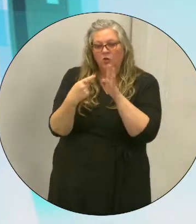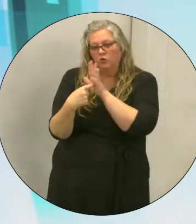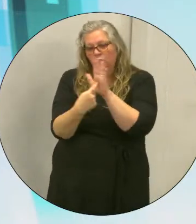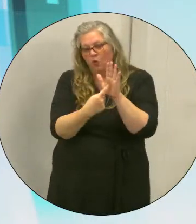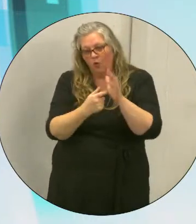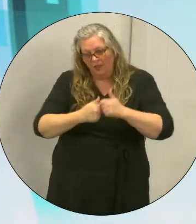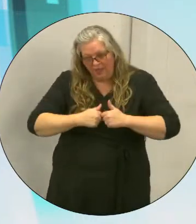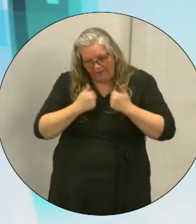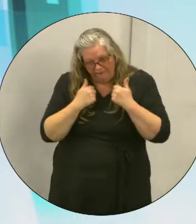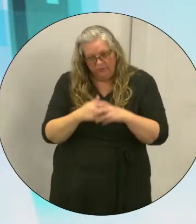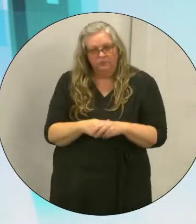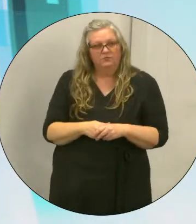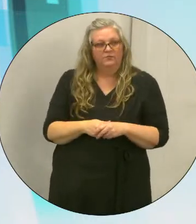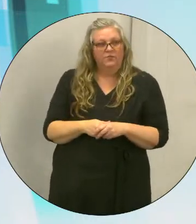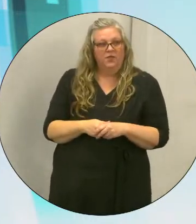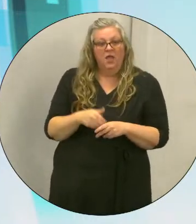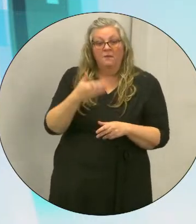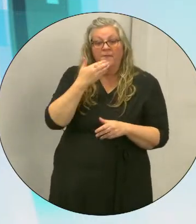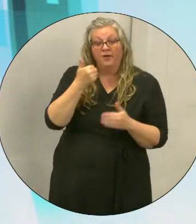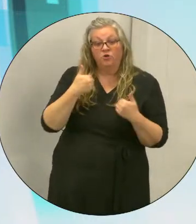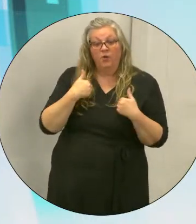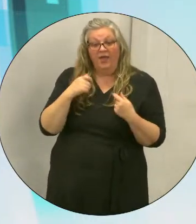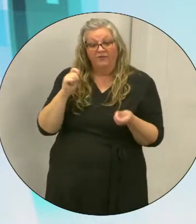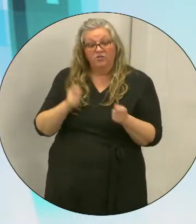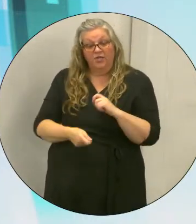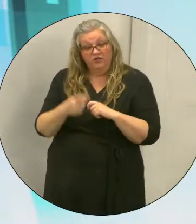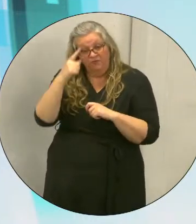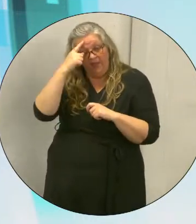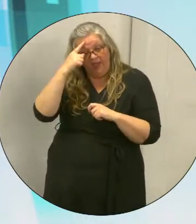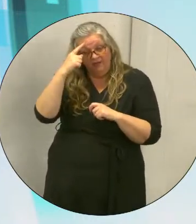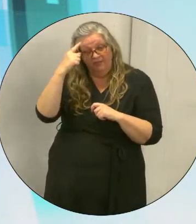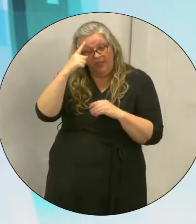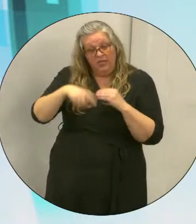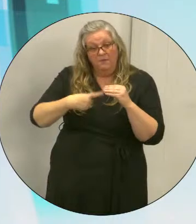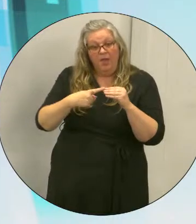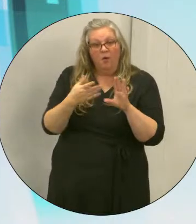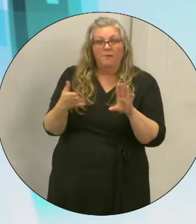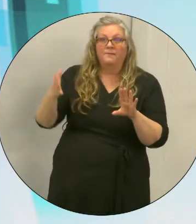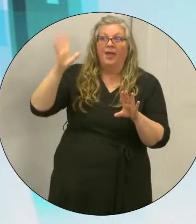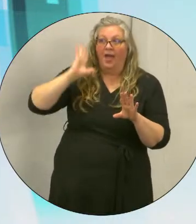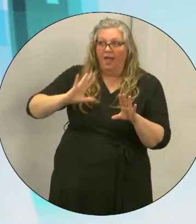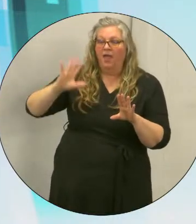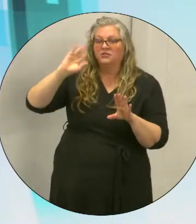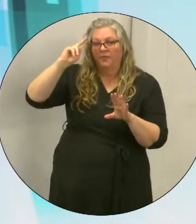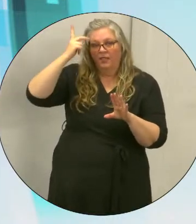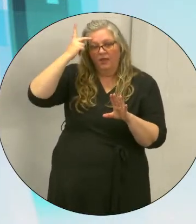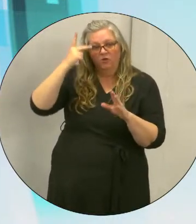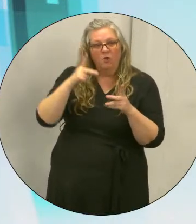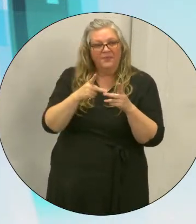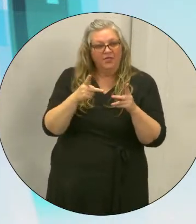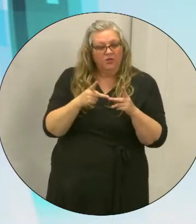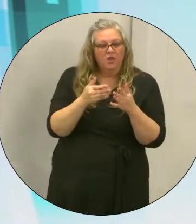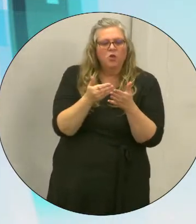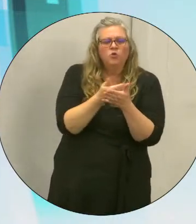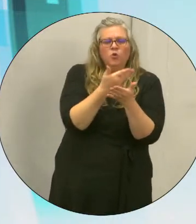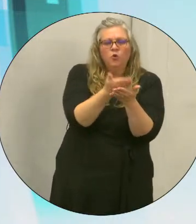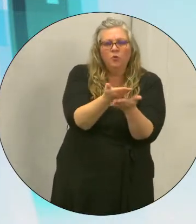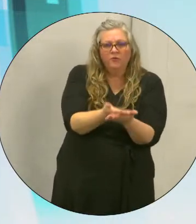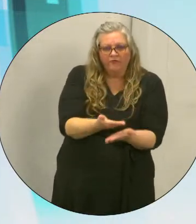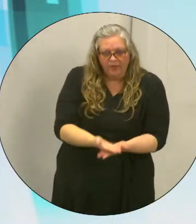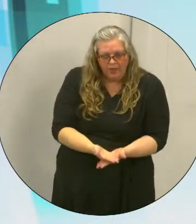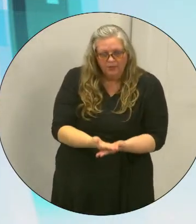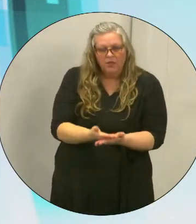to have a change of mind, to reconsider past political positions, to understand new facts have come to light, and